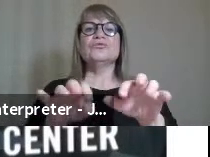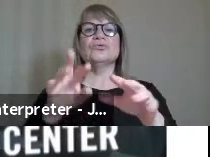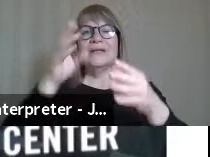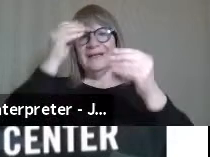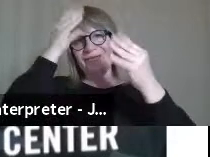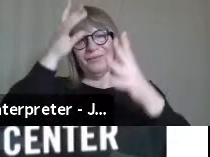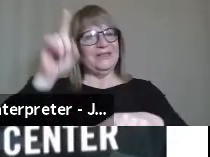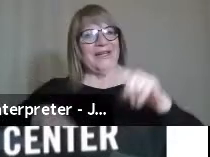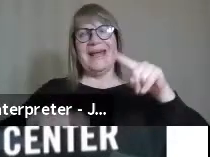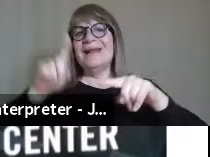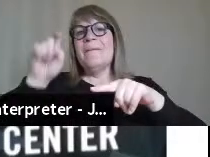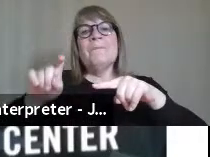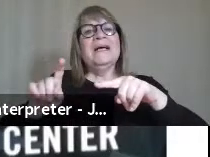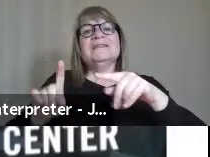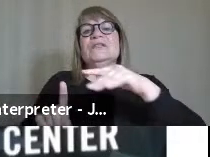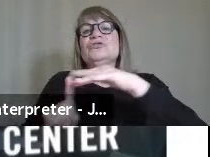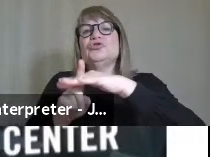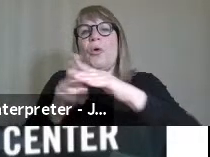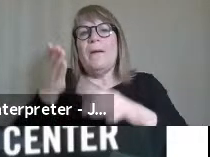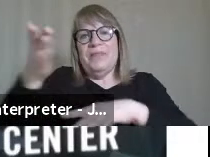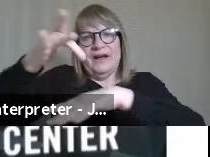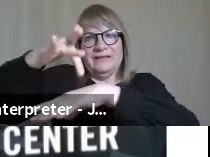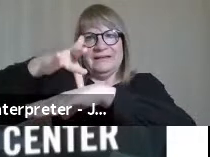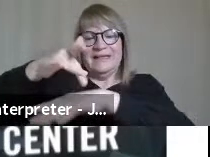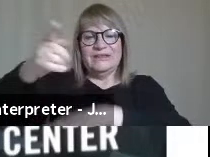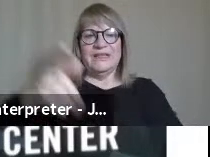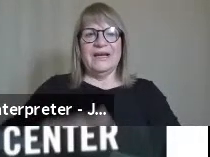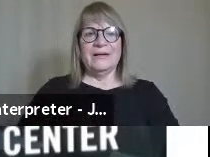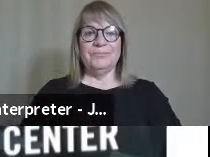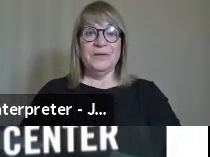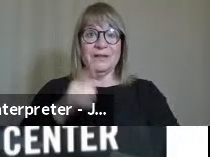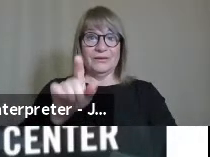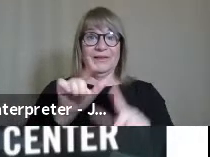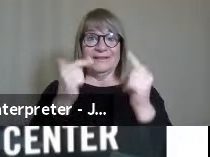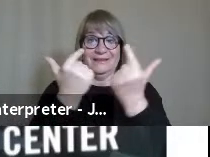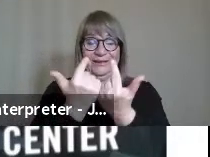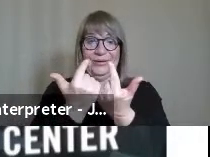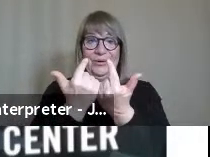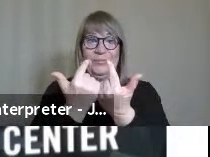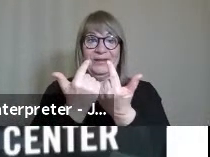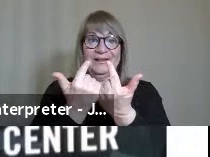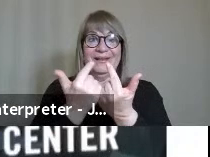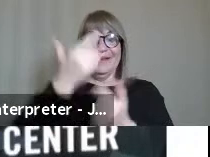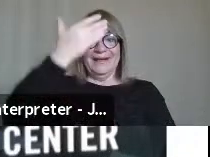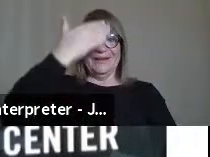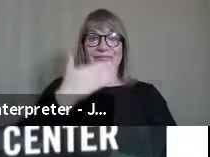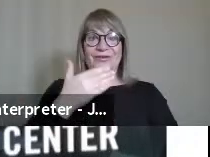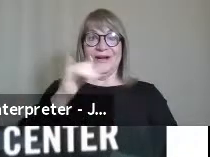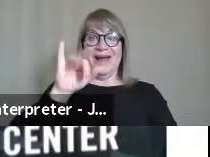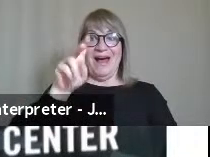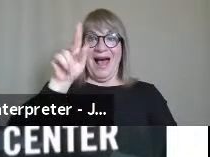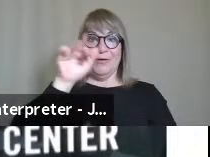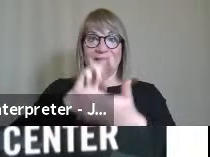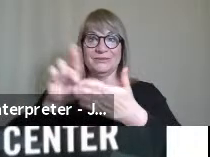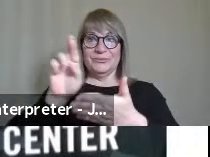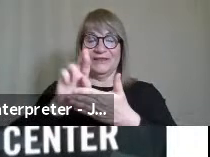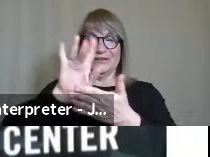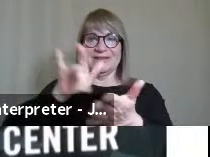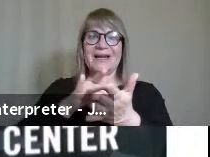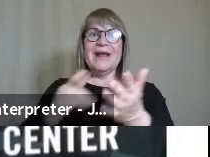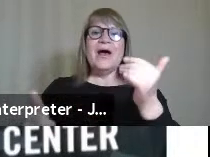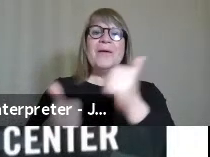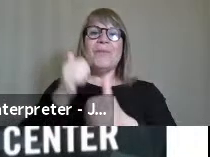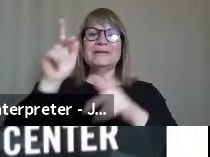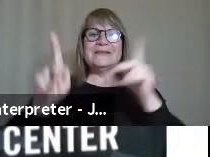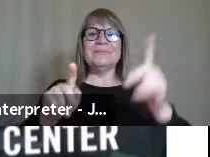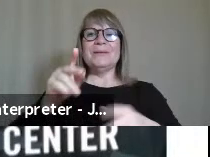teens number of people and we're all outside a building that says research center on it it's mostly undergraduates everyone is